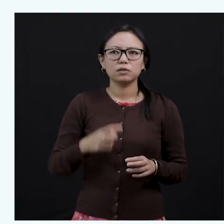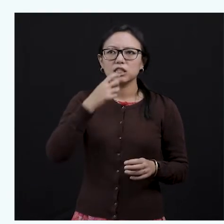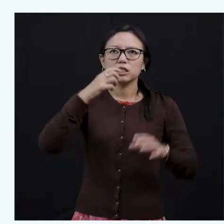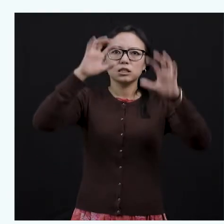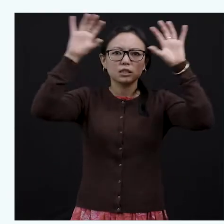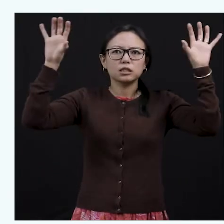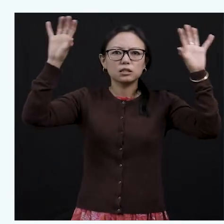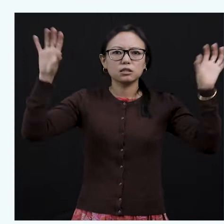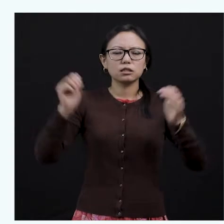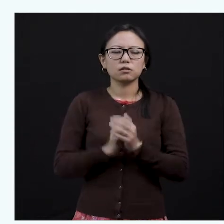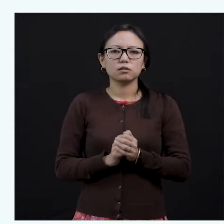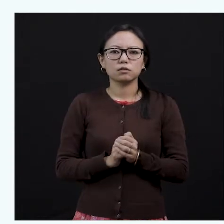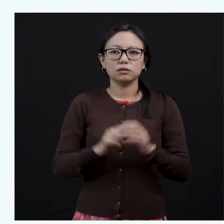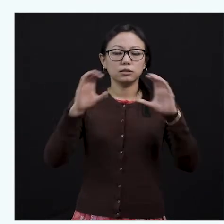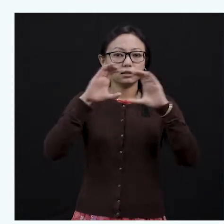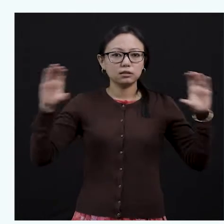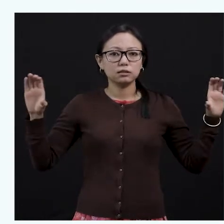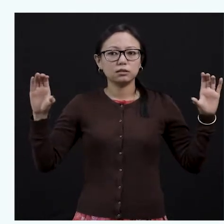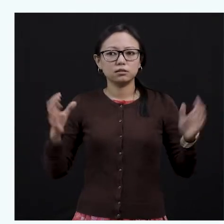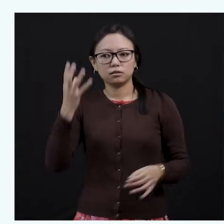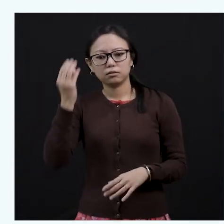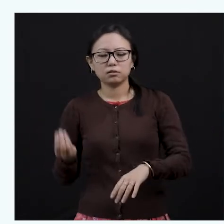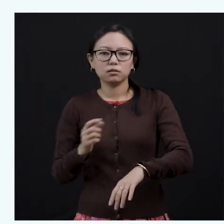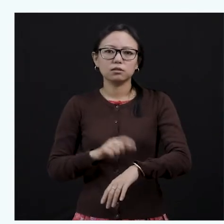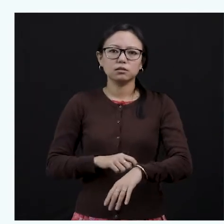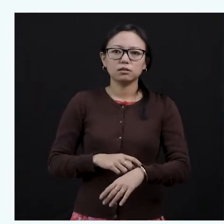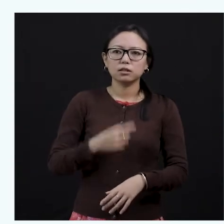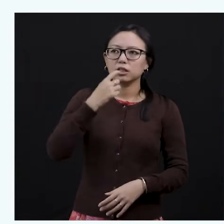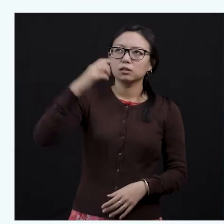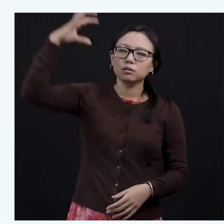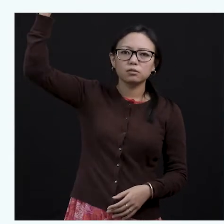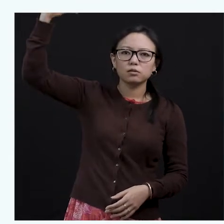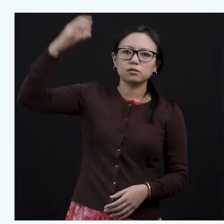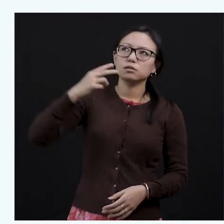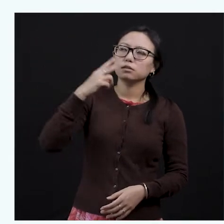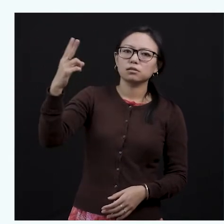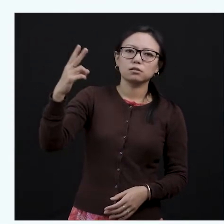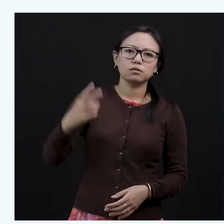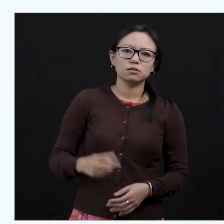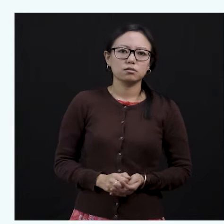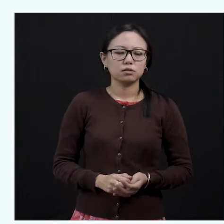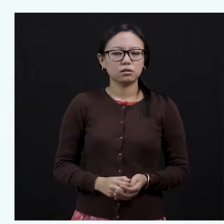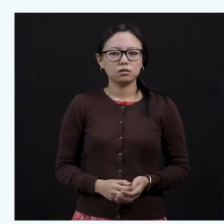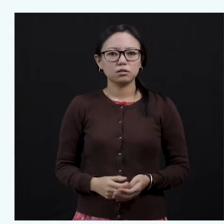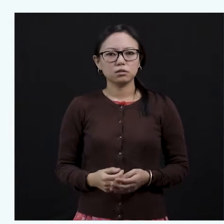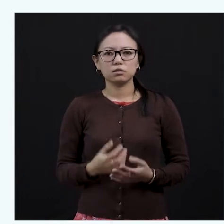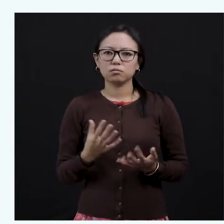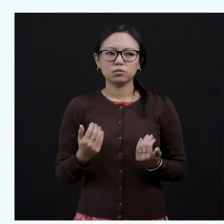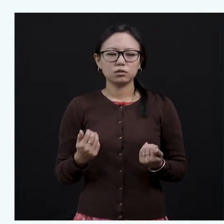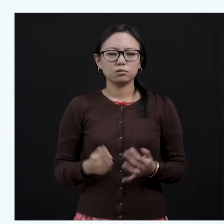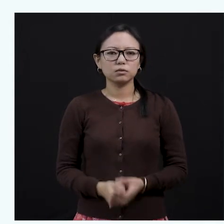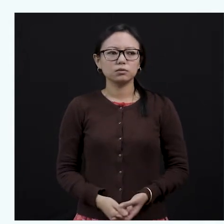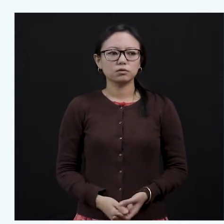that's all because of the sun. Okay, so it's the light of the sun that helps the moon to shine as